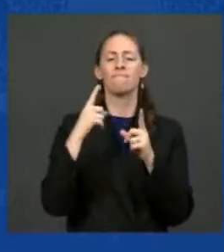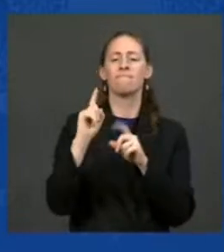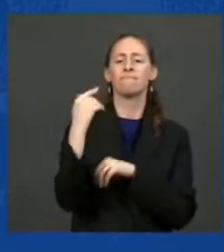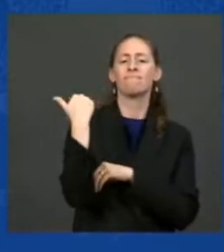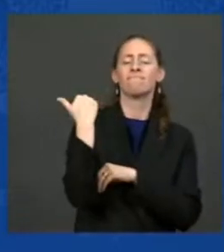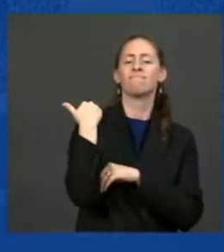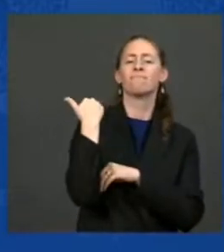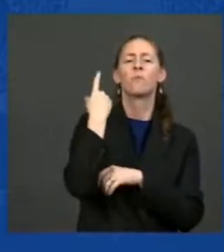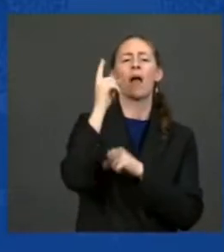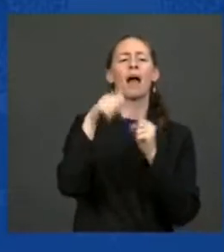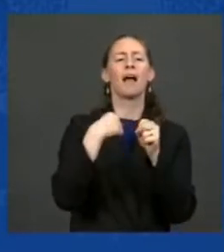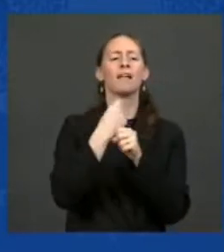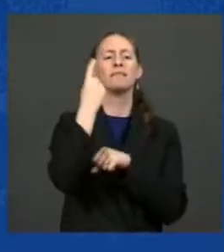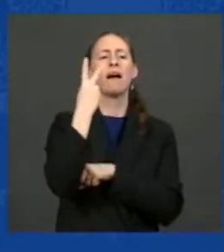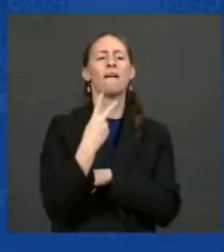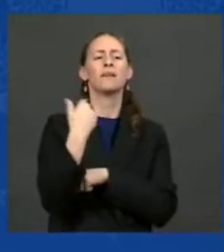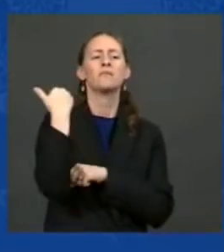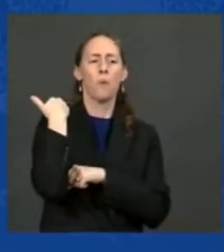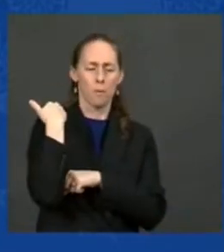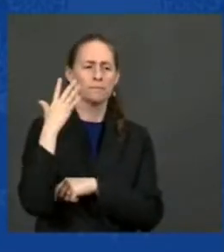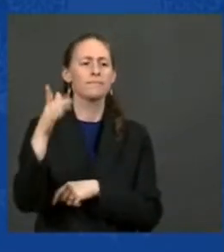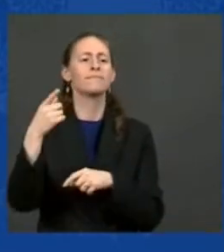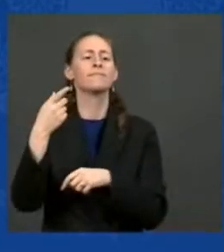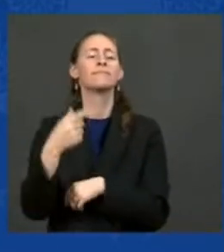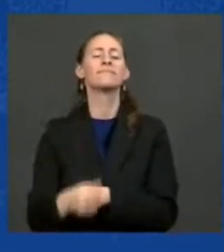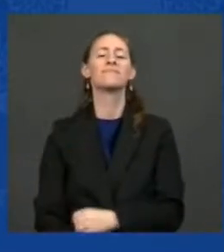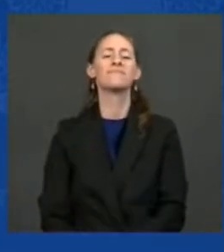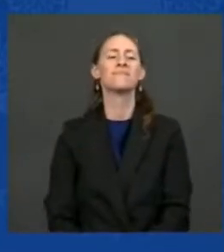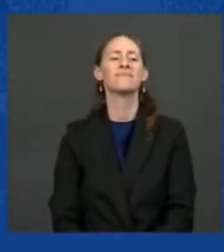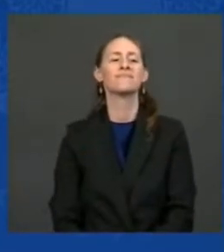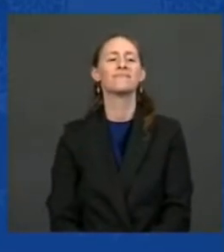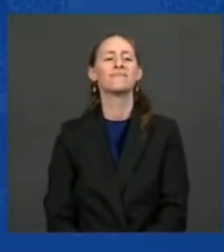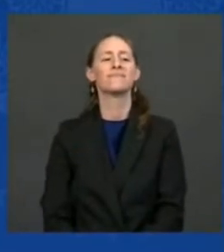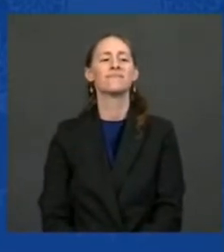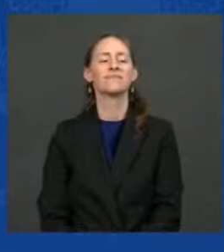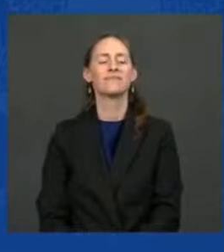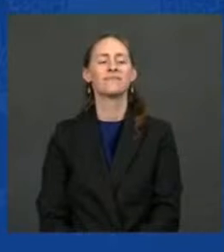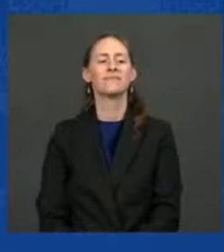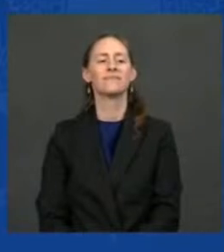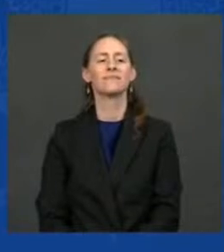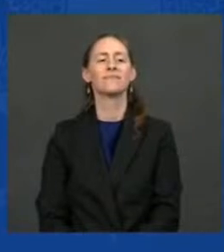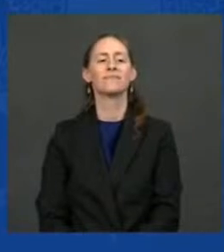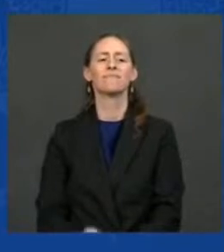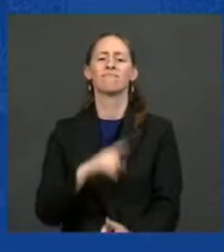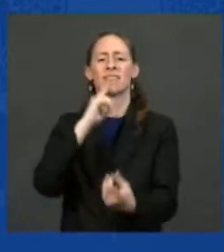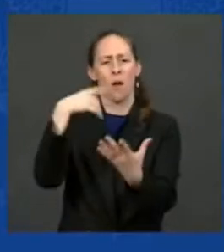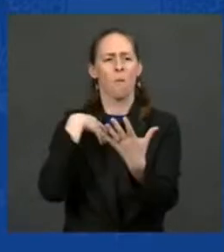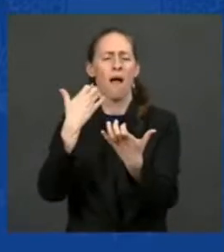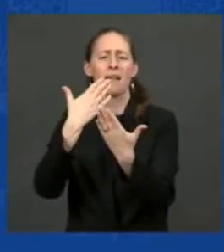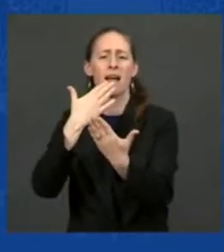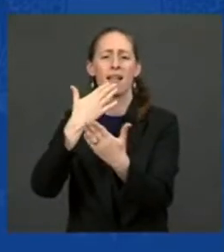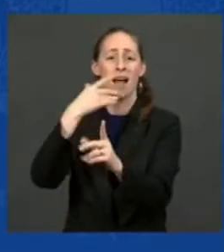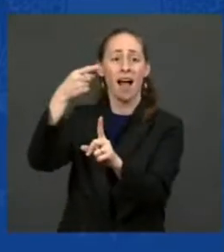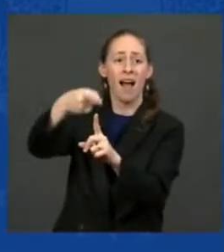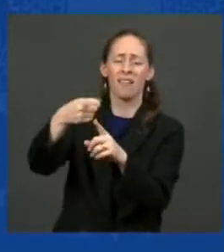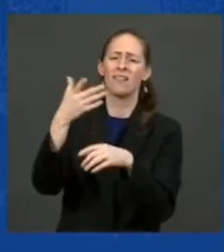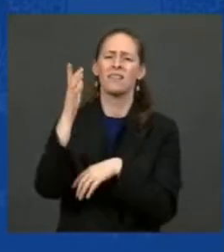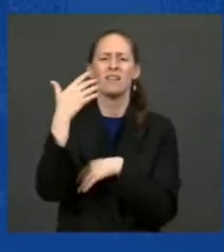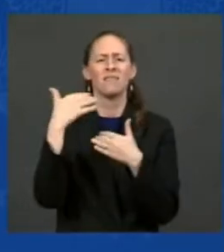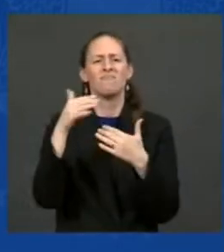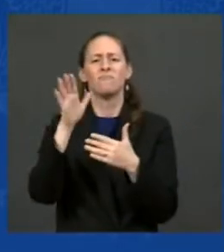Gary Gladstein and Phyllis, thank you both. Everything you've done for UConn already, a UConn grad, giving back to this